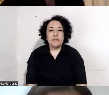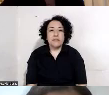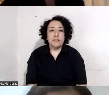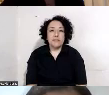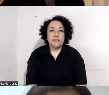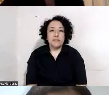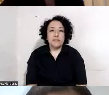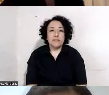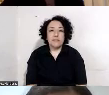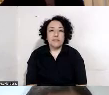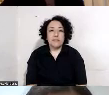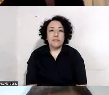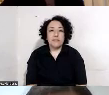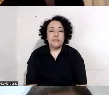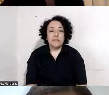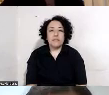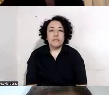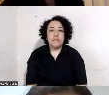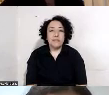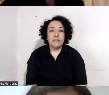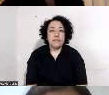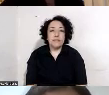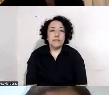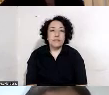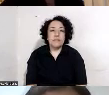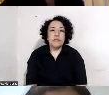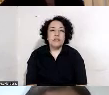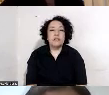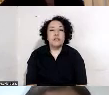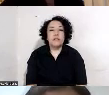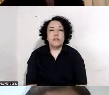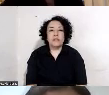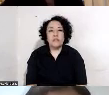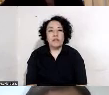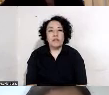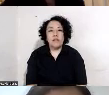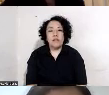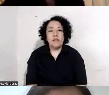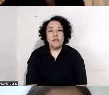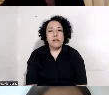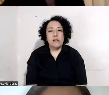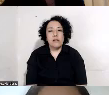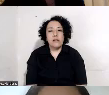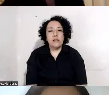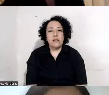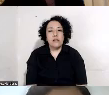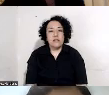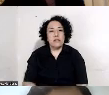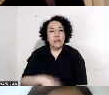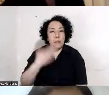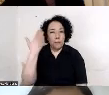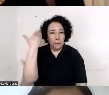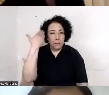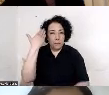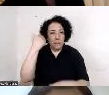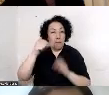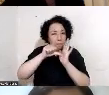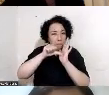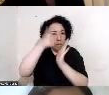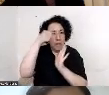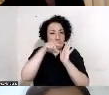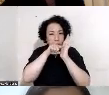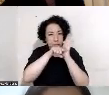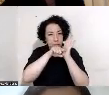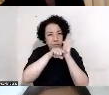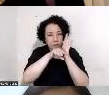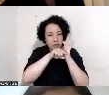provide services for students with disabilities in very competitive colleges. Então, a primeira pesquisa que nós fizemos foi uma pesquisa online